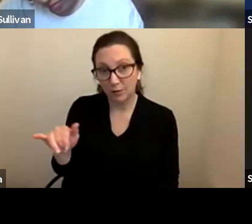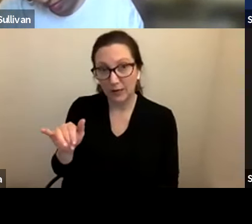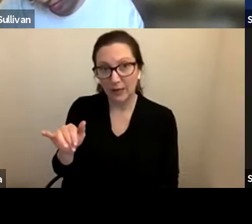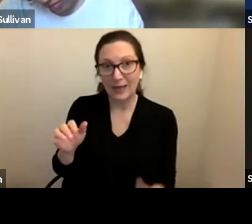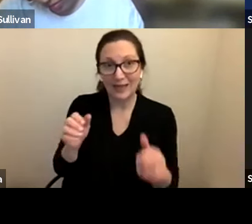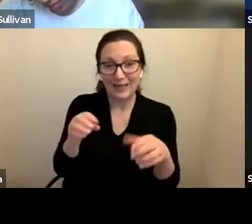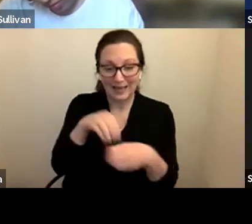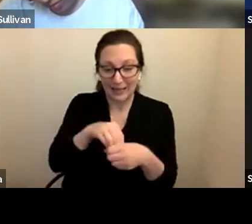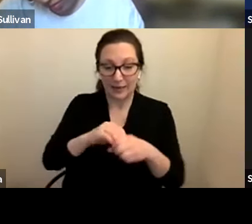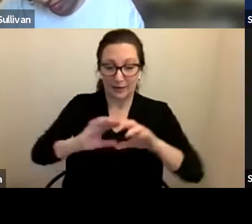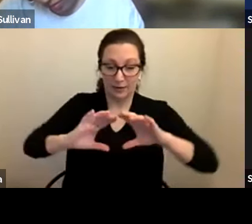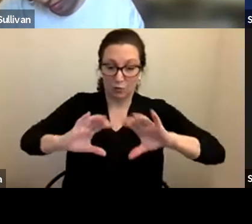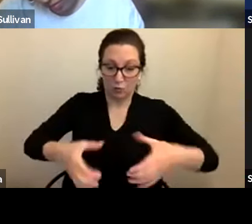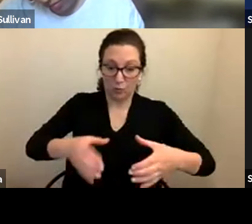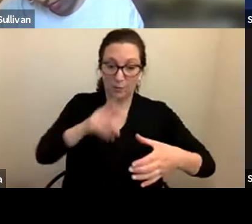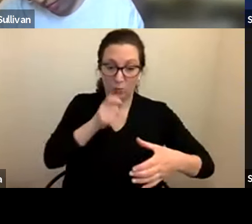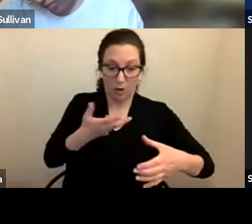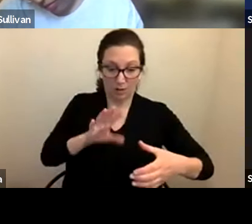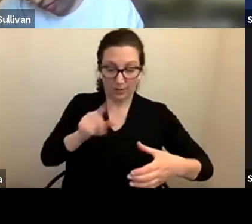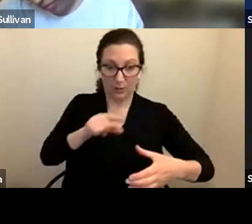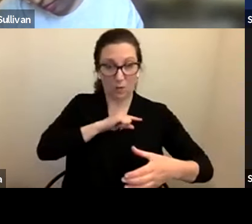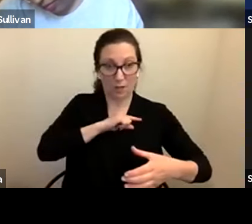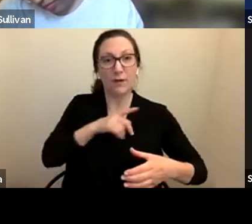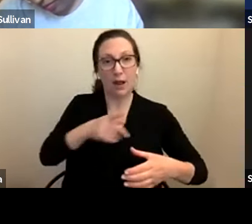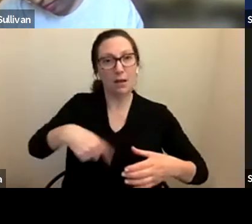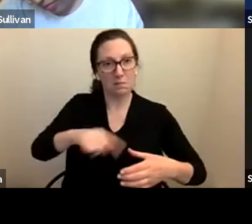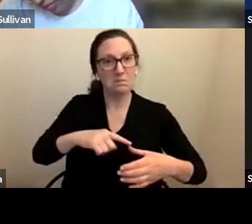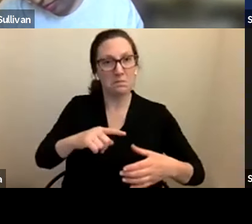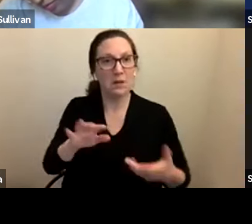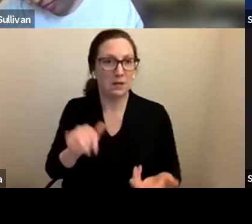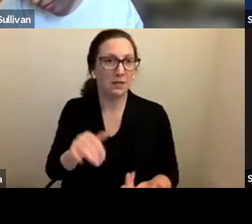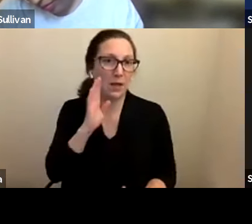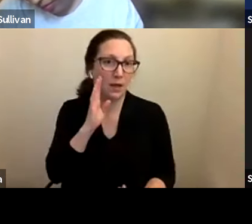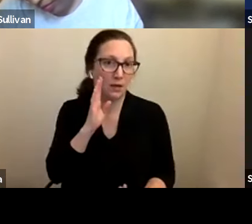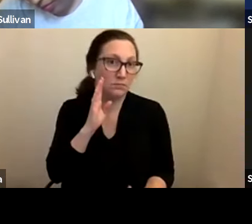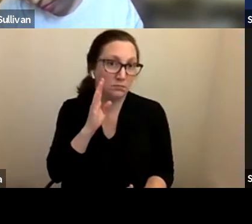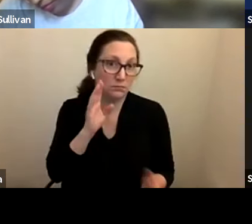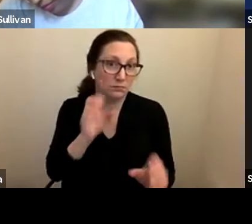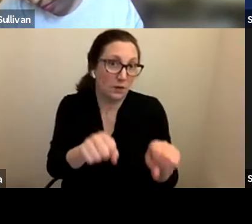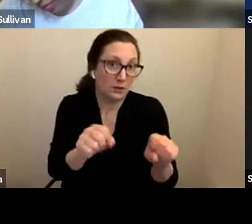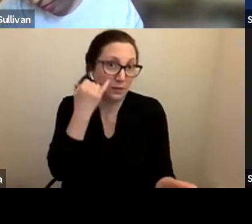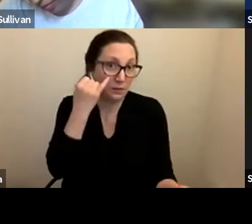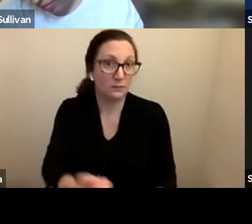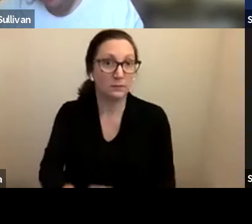qualified examinees or students would be the way to think about it.